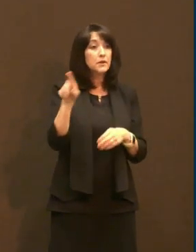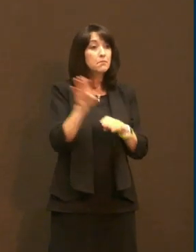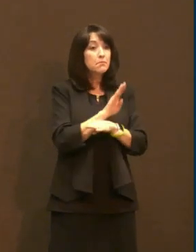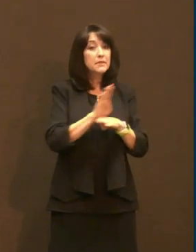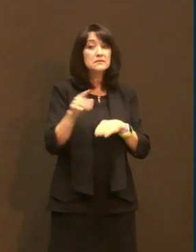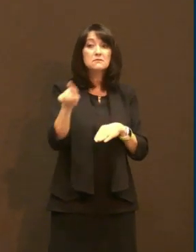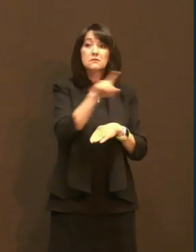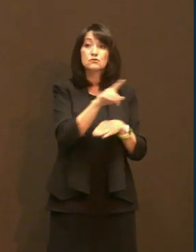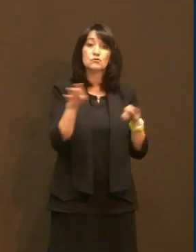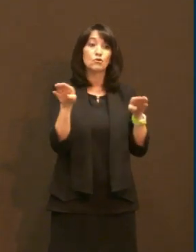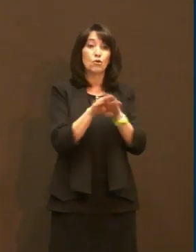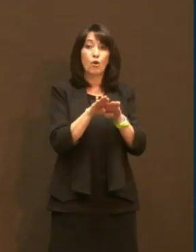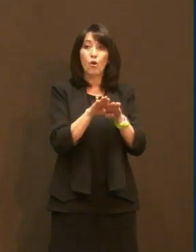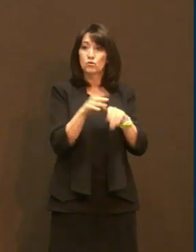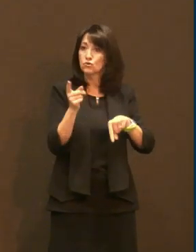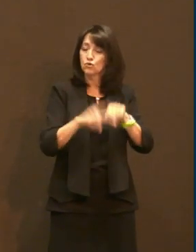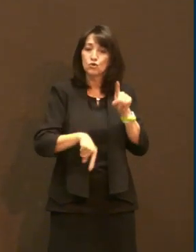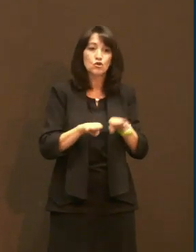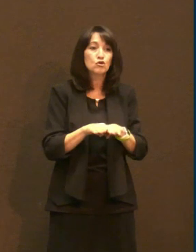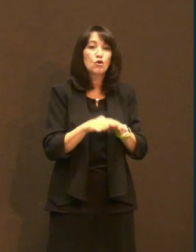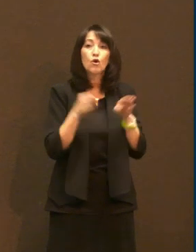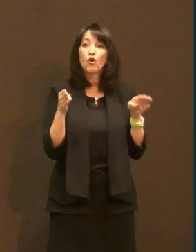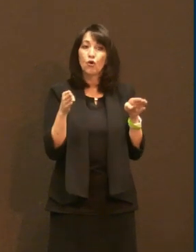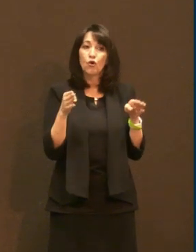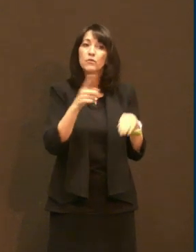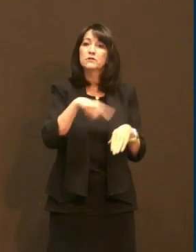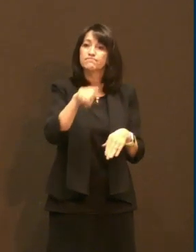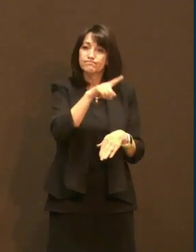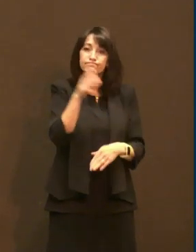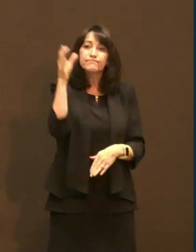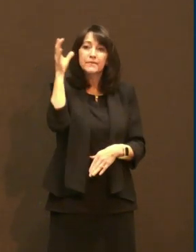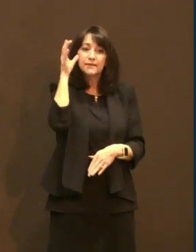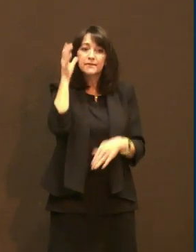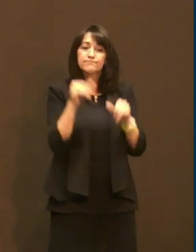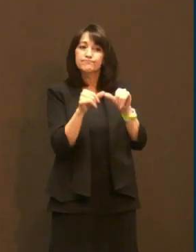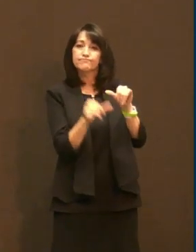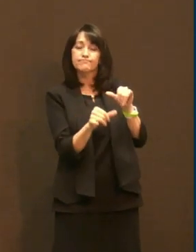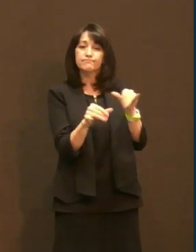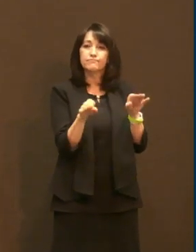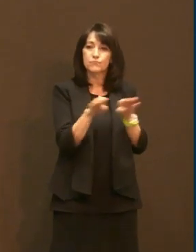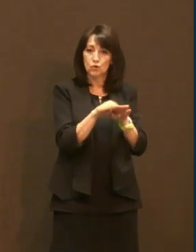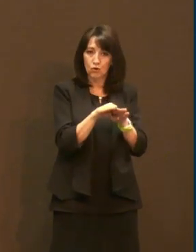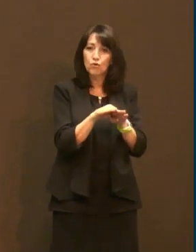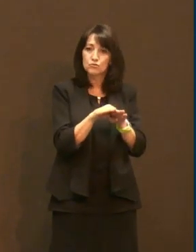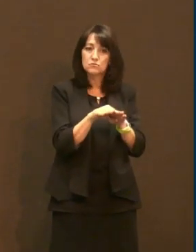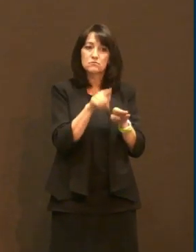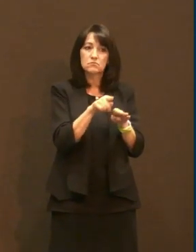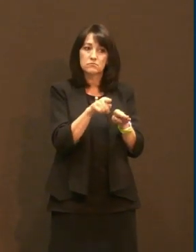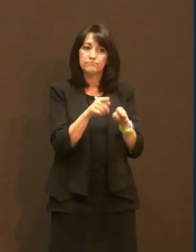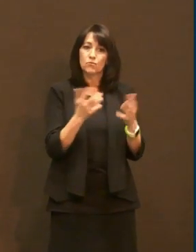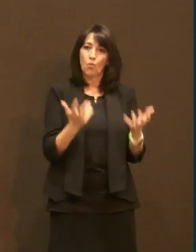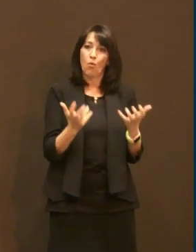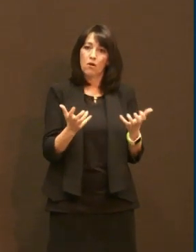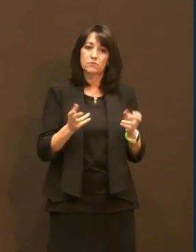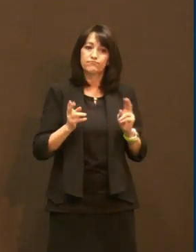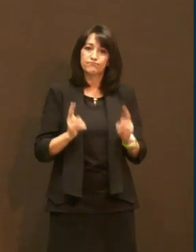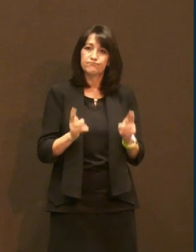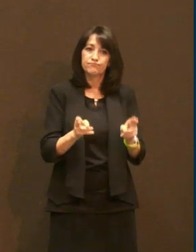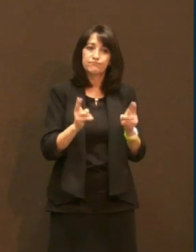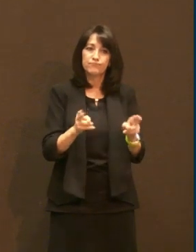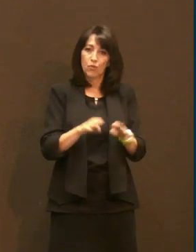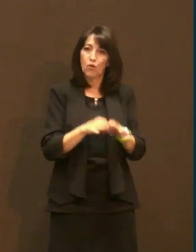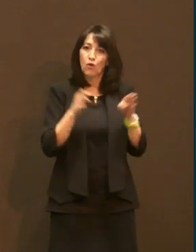down, haven't been able to serve the public and greet customers, have made a tremendous sacrifice,